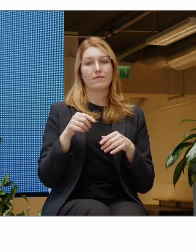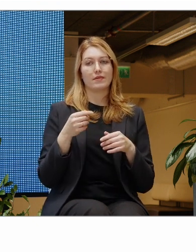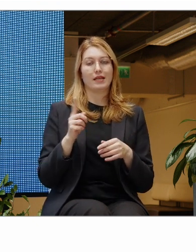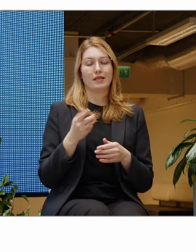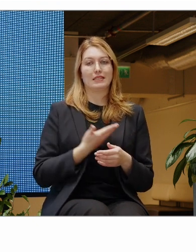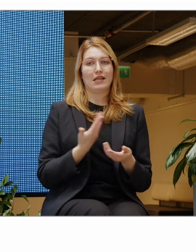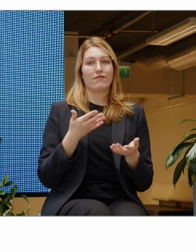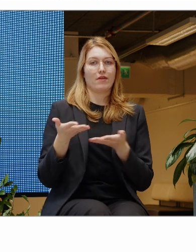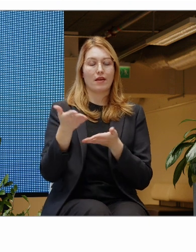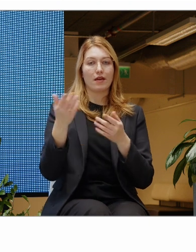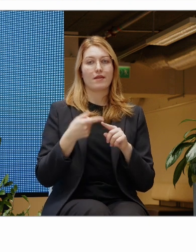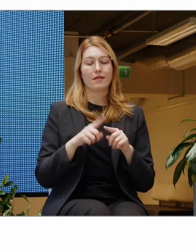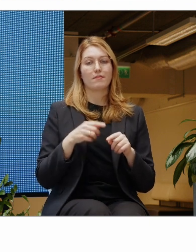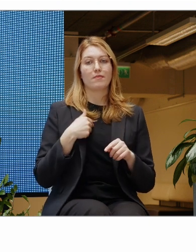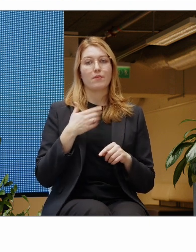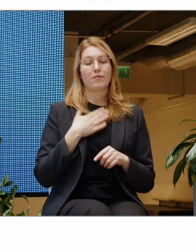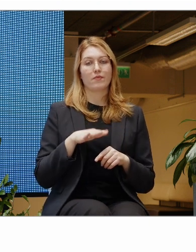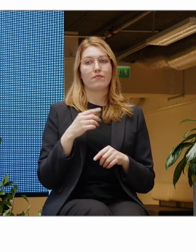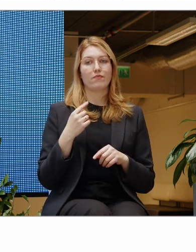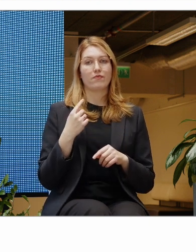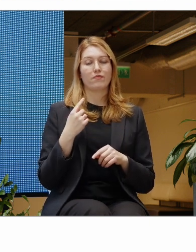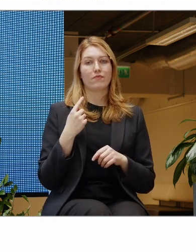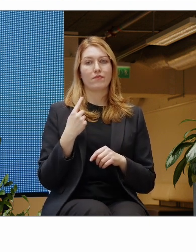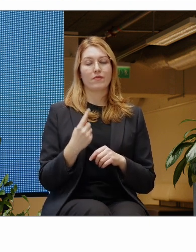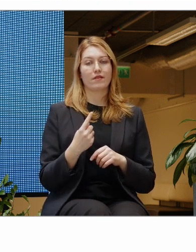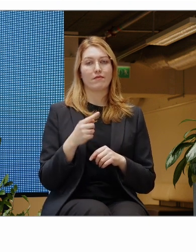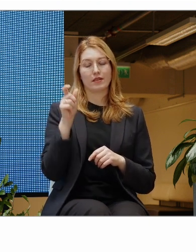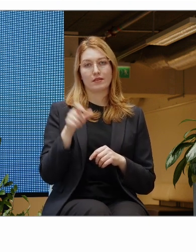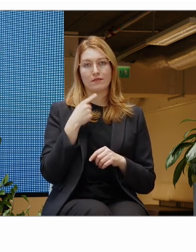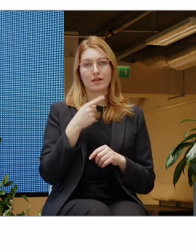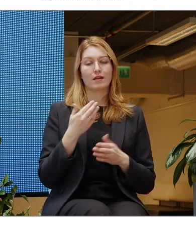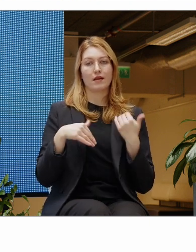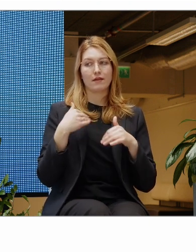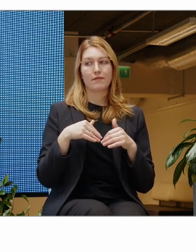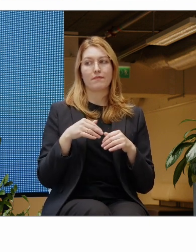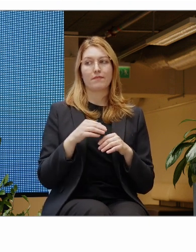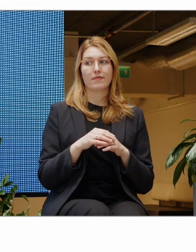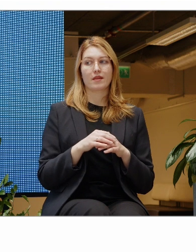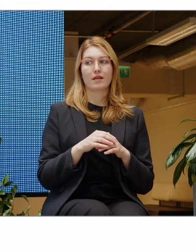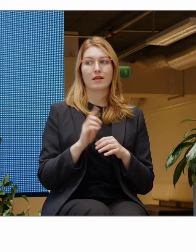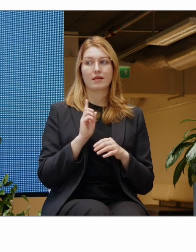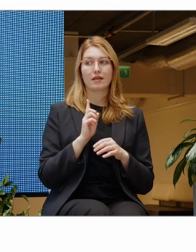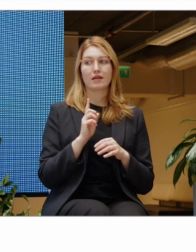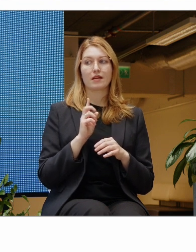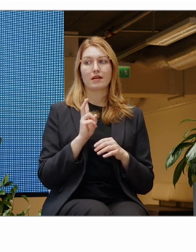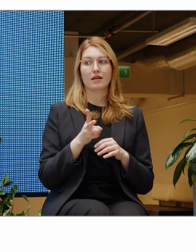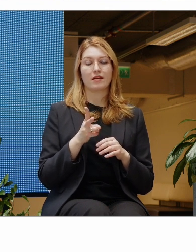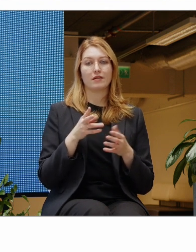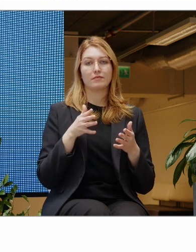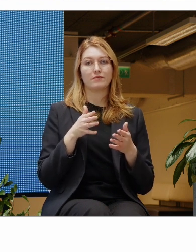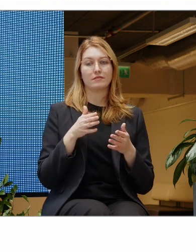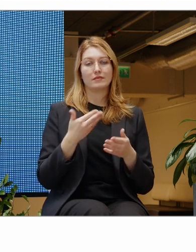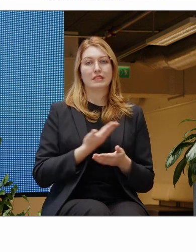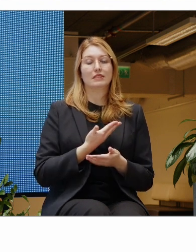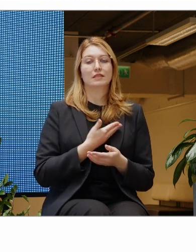life. And I love the one on the end by Judith Kerman. Disability only becomes a tragedy when society fails to provide the